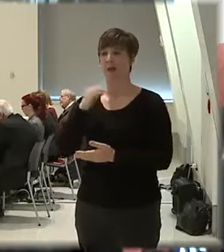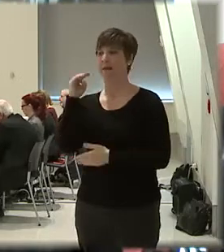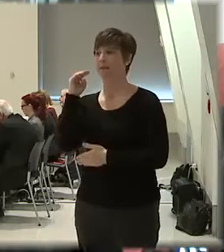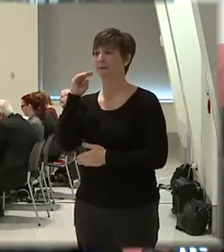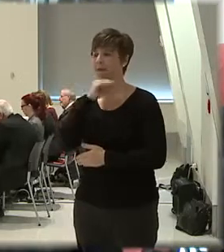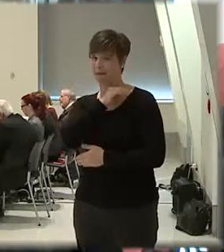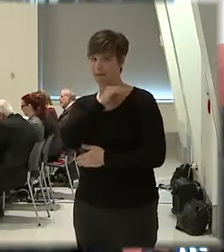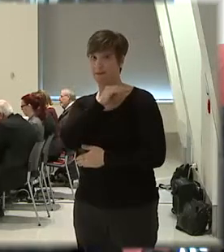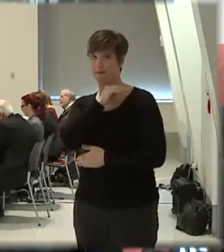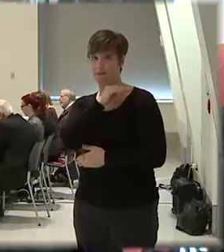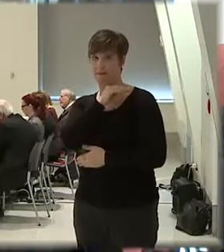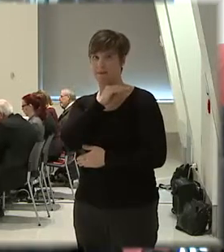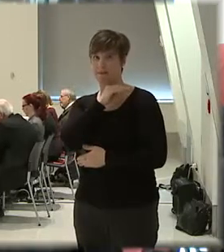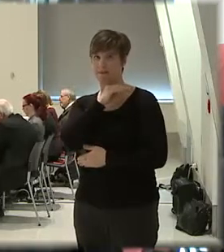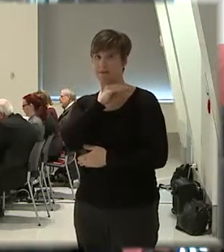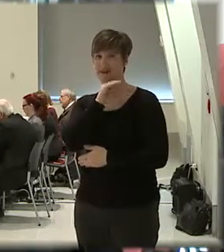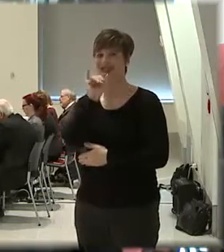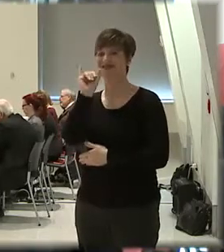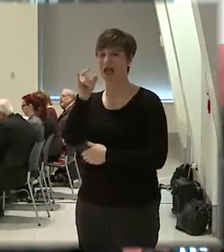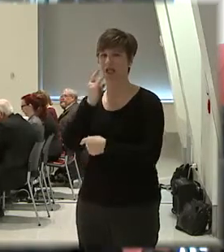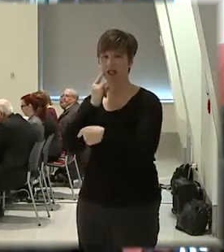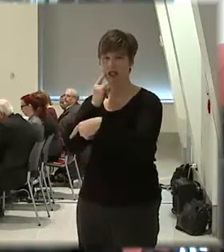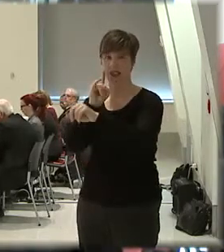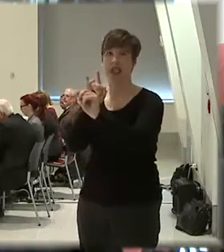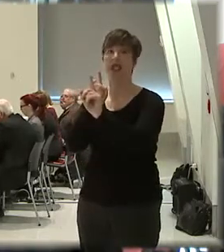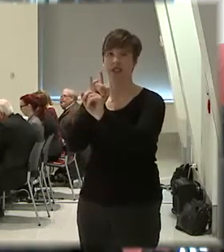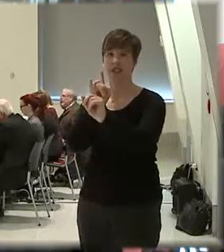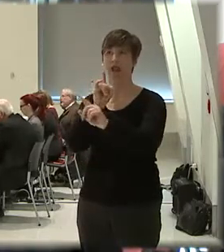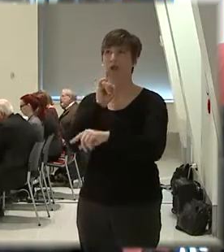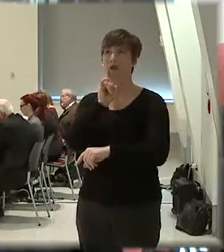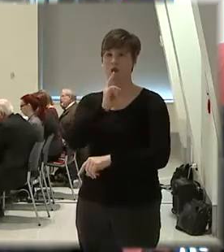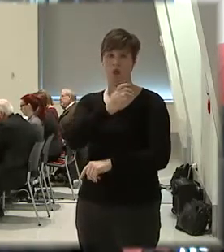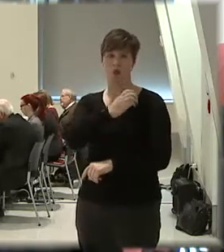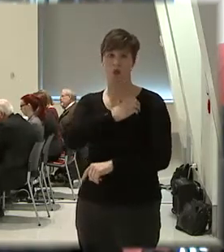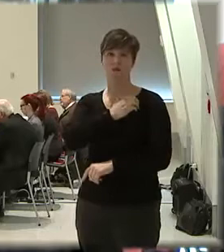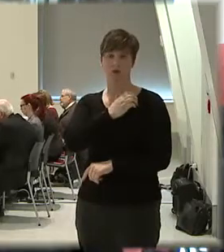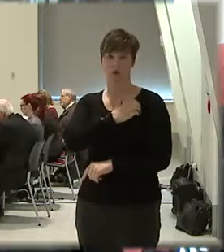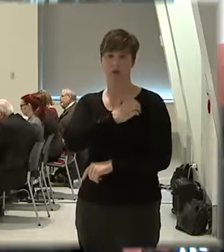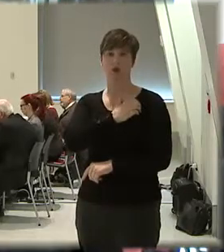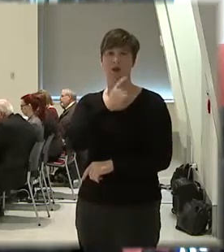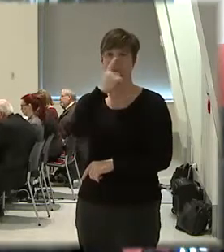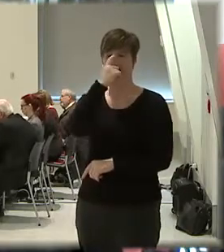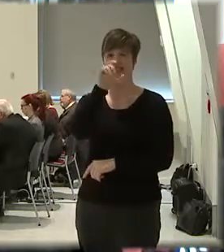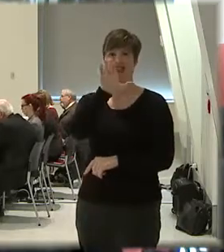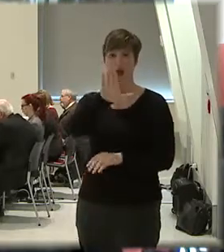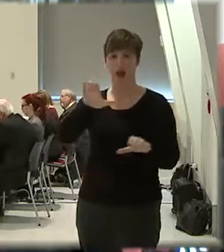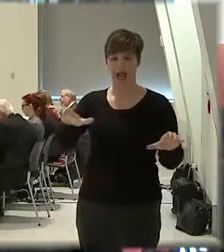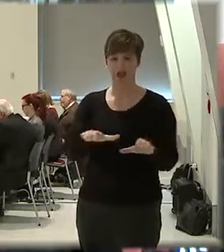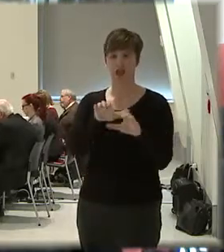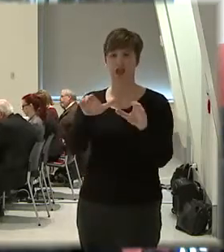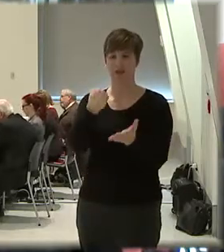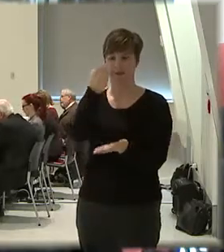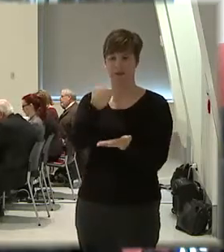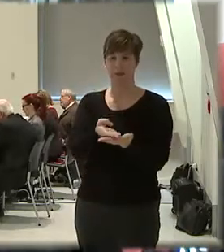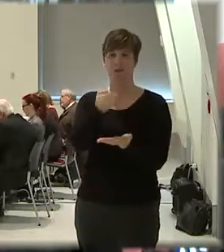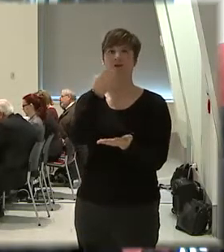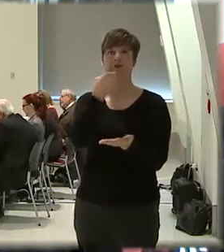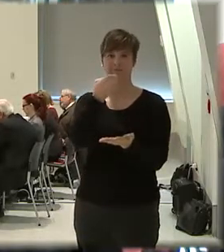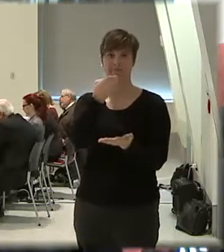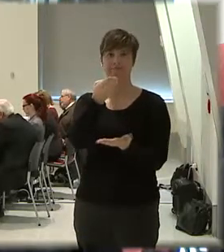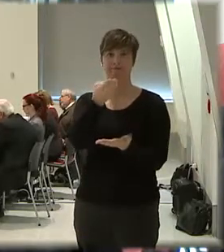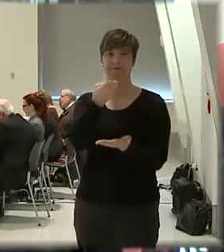false. That is a success in the eyes of the officers because their actions have been validated.